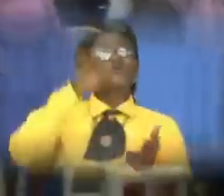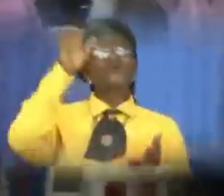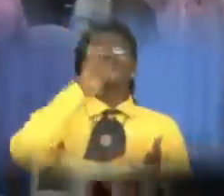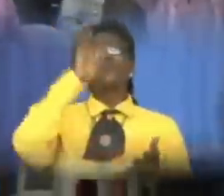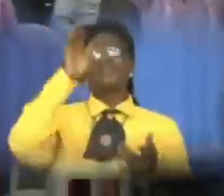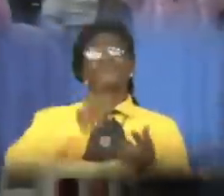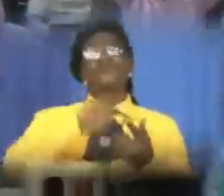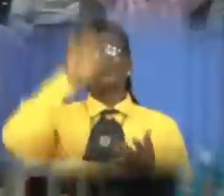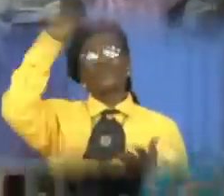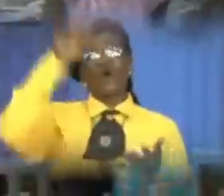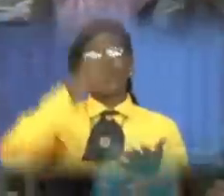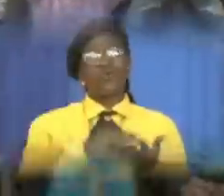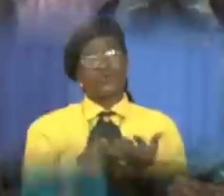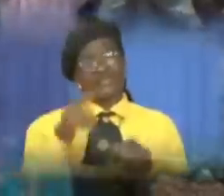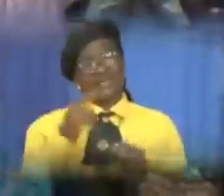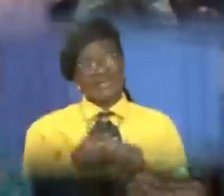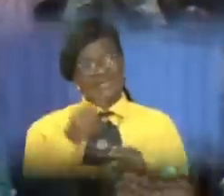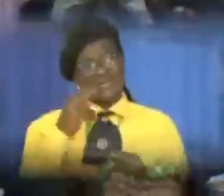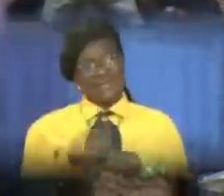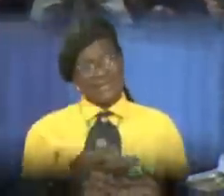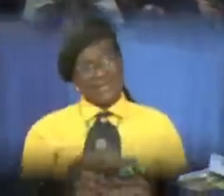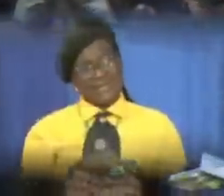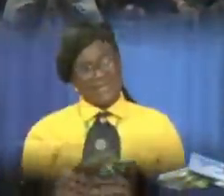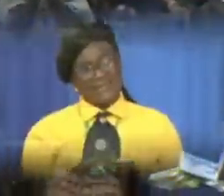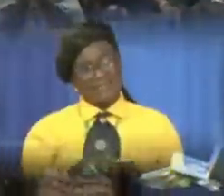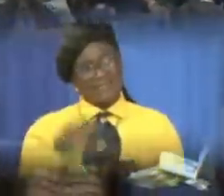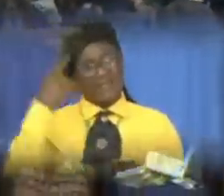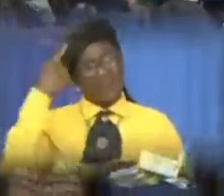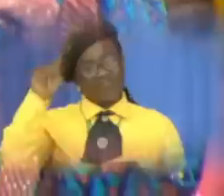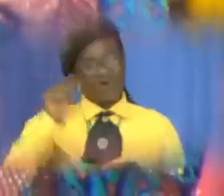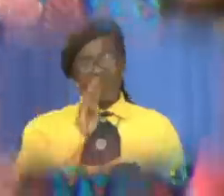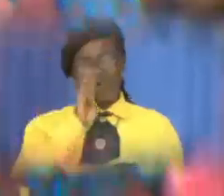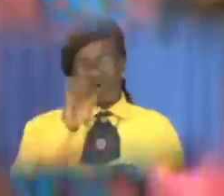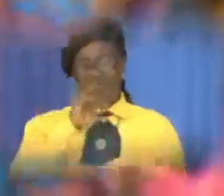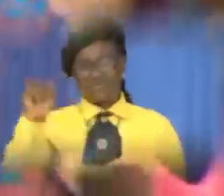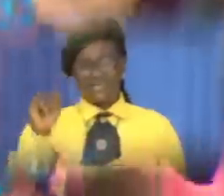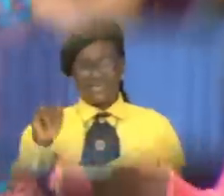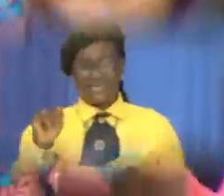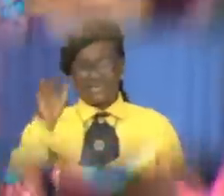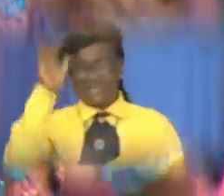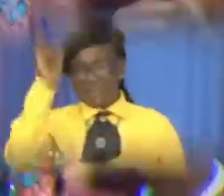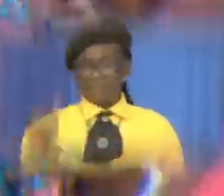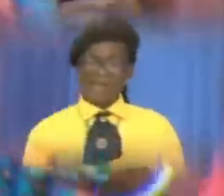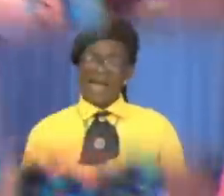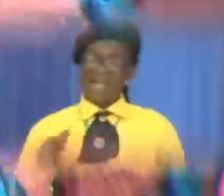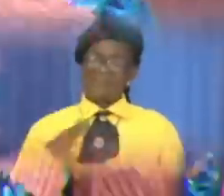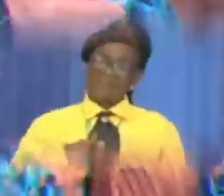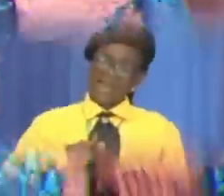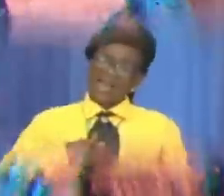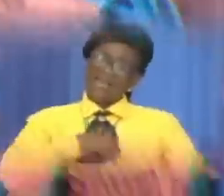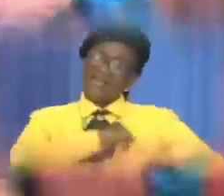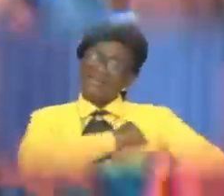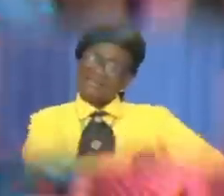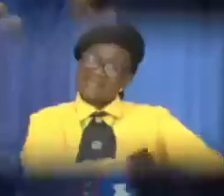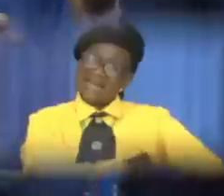If you are not being on my side, what will I be saying now? Thank you.